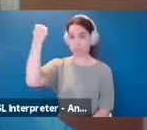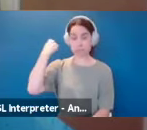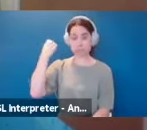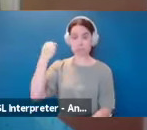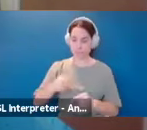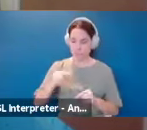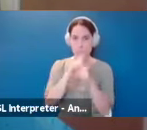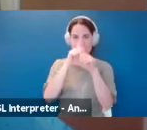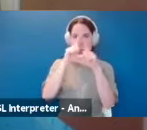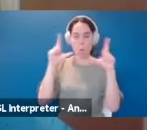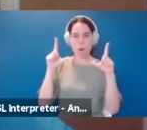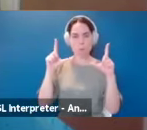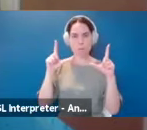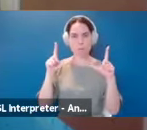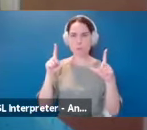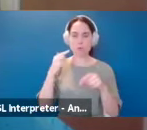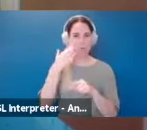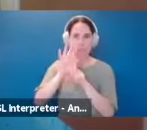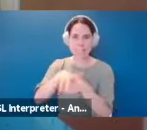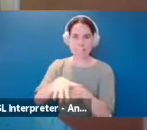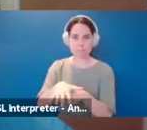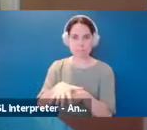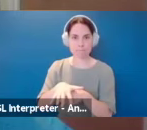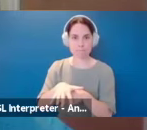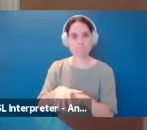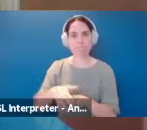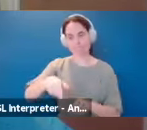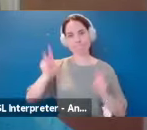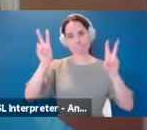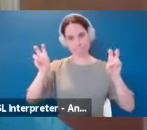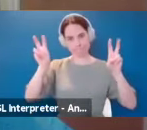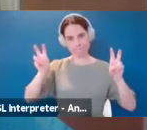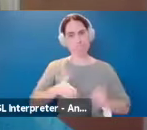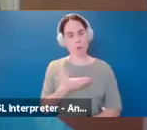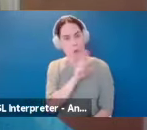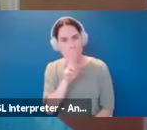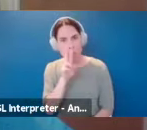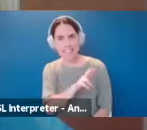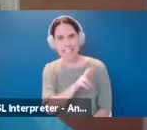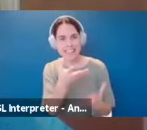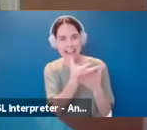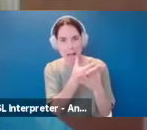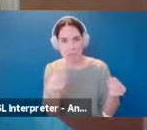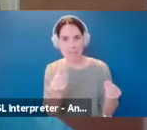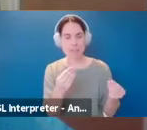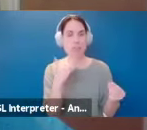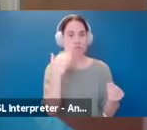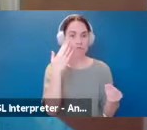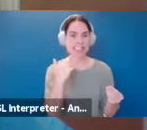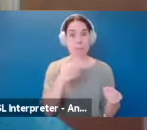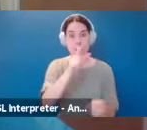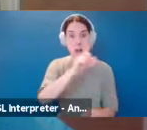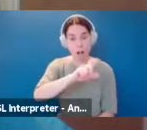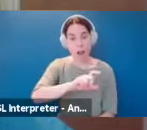see the absence of people of colour in predominantly white Buddhist circles. We hear the silence of those